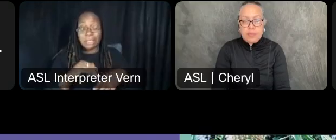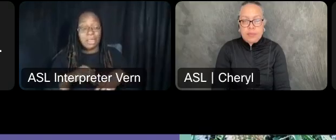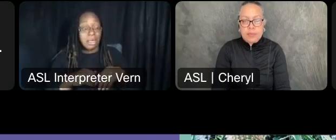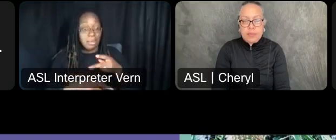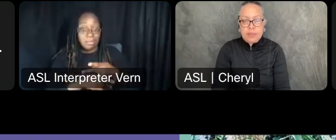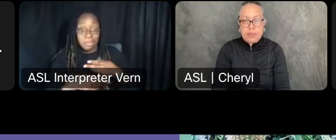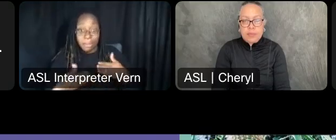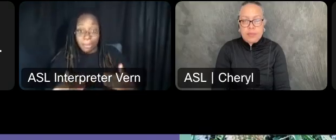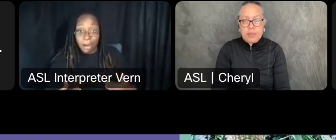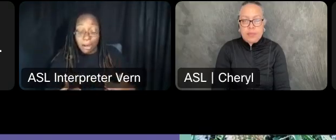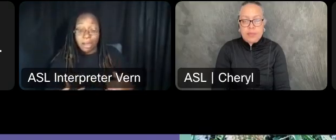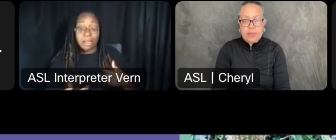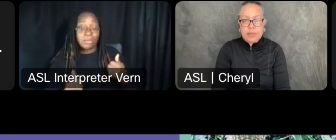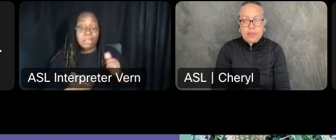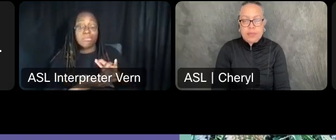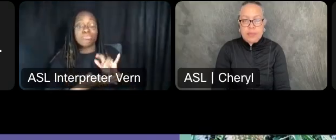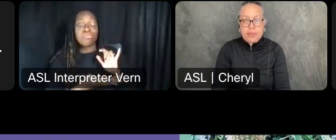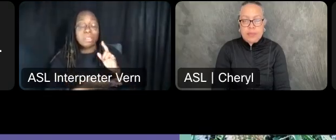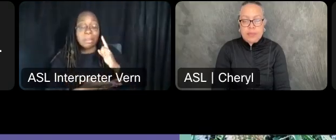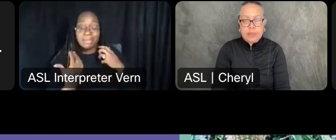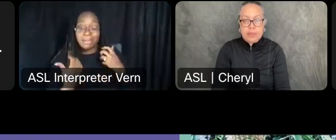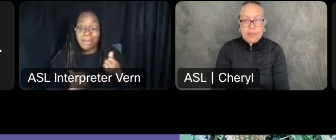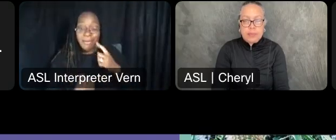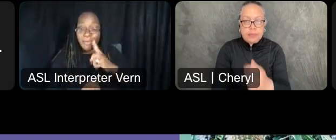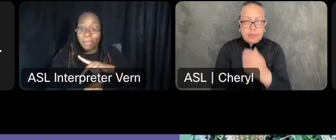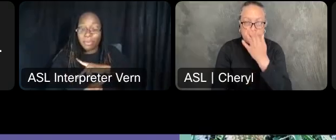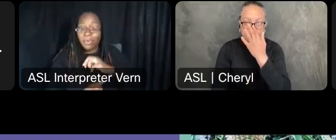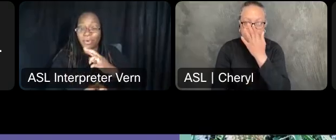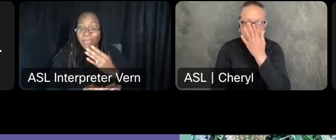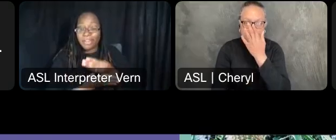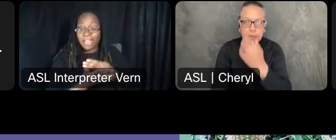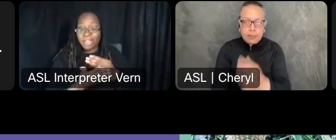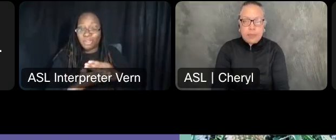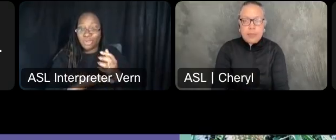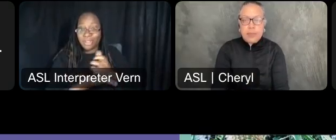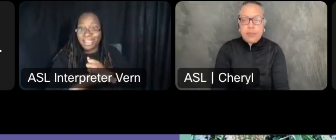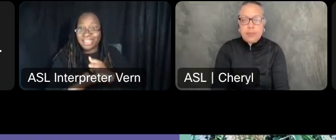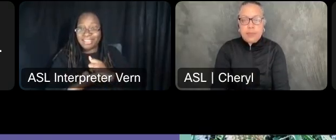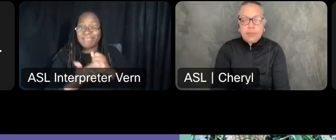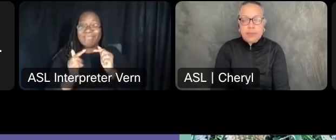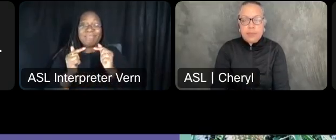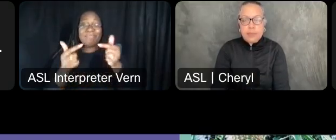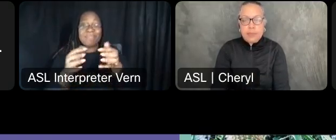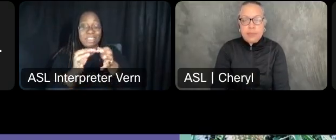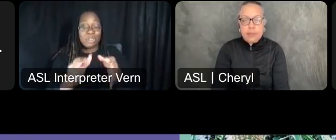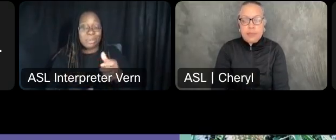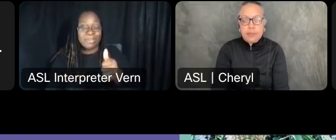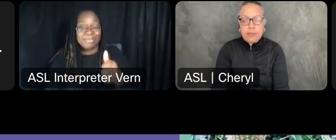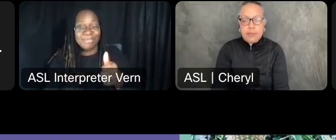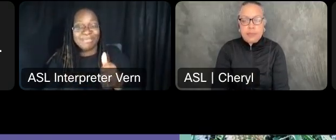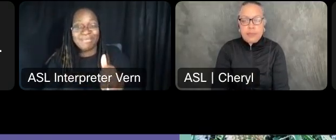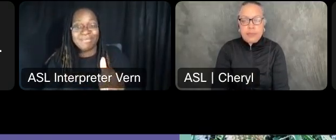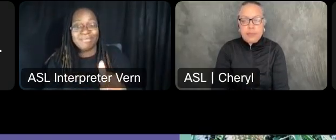person's mental health for personal or financial gain, to jeopardize parent-child attachment, which we know